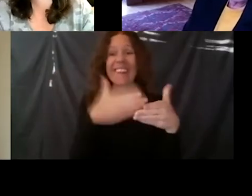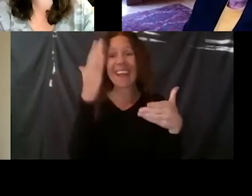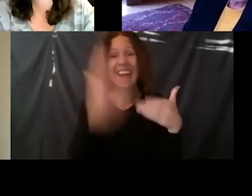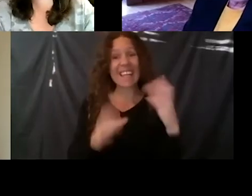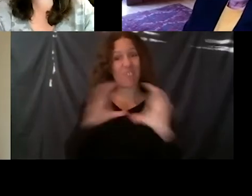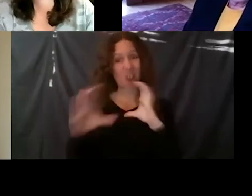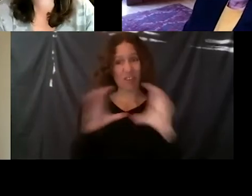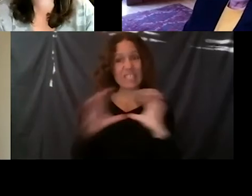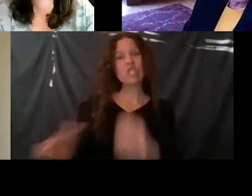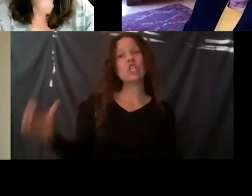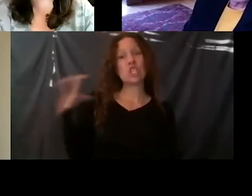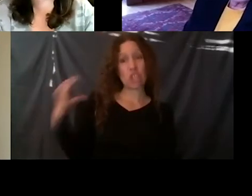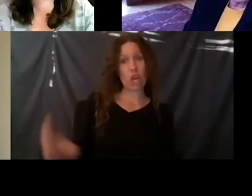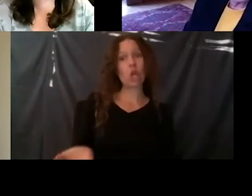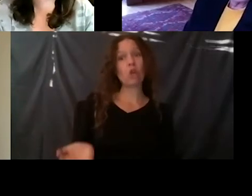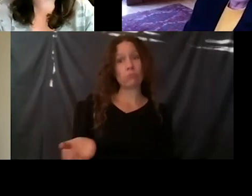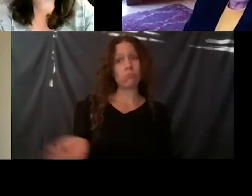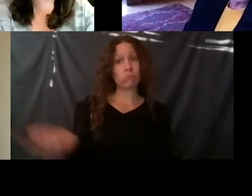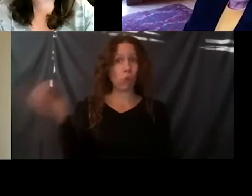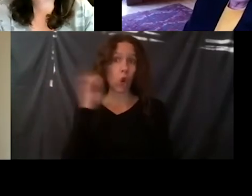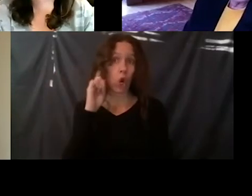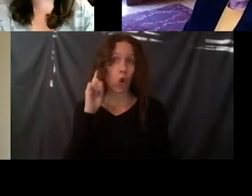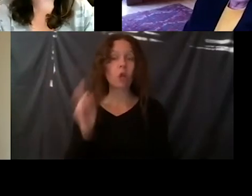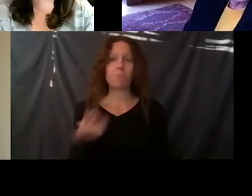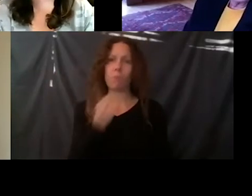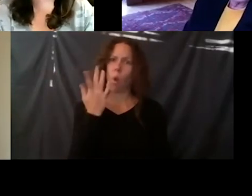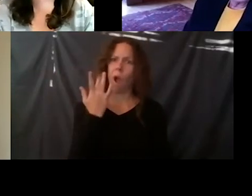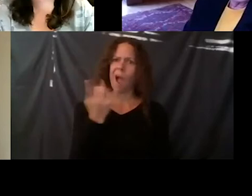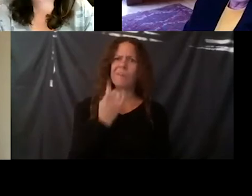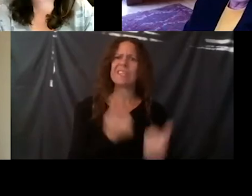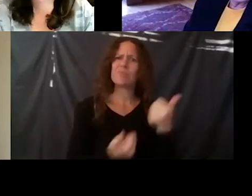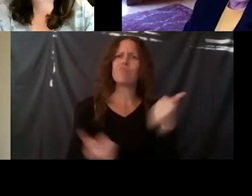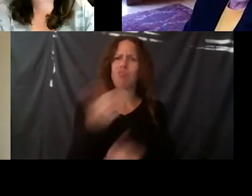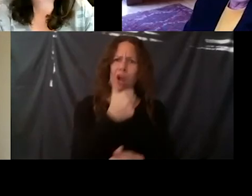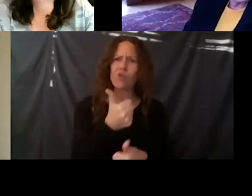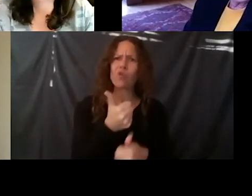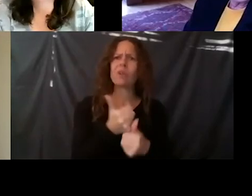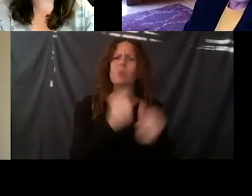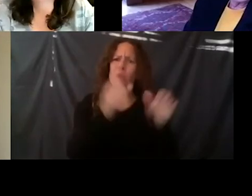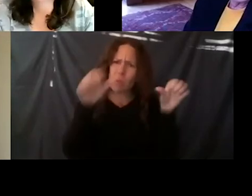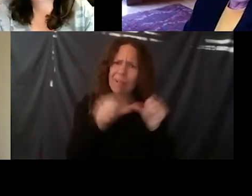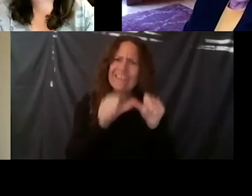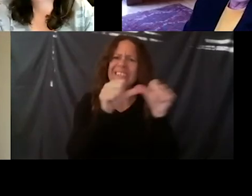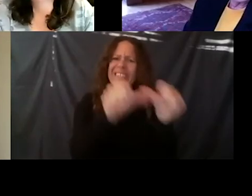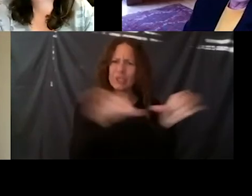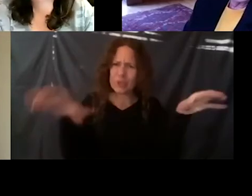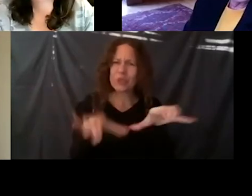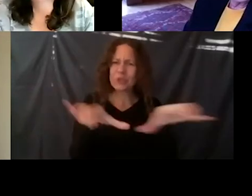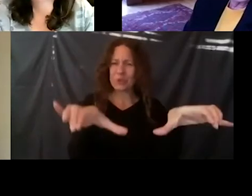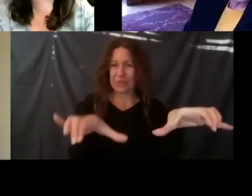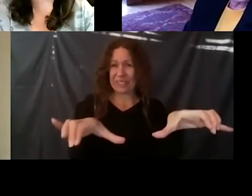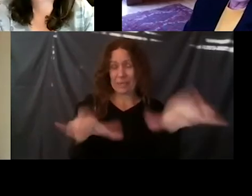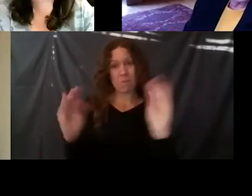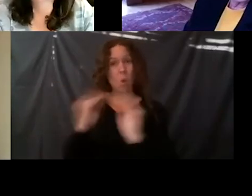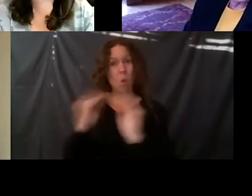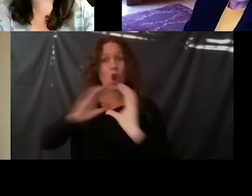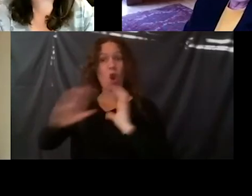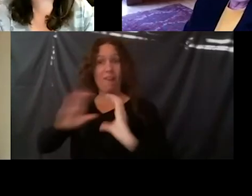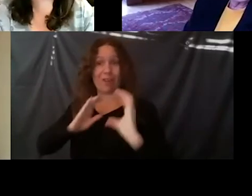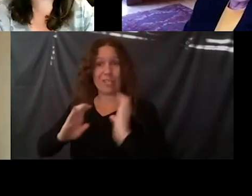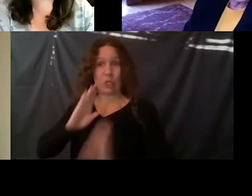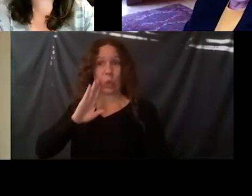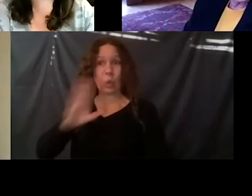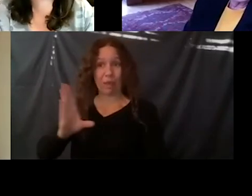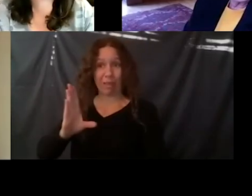chair, that this is a priority, something we definitely want to talk about more. There will be more conversations to help us